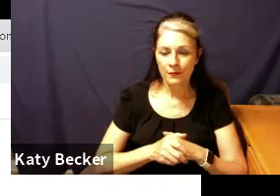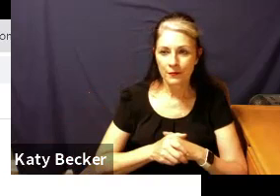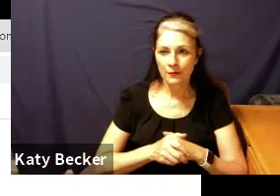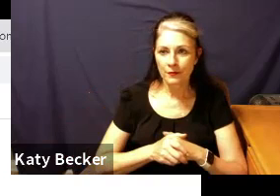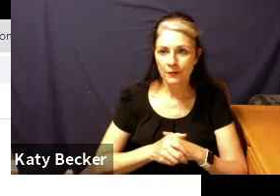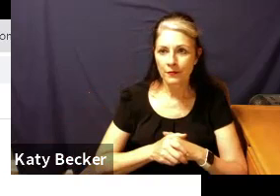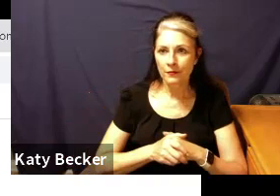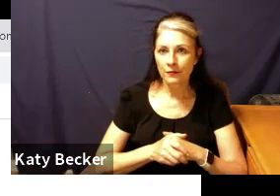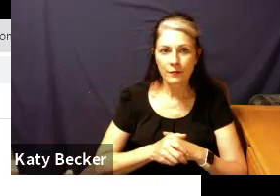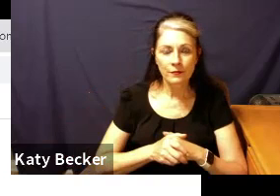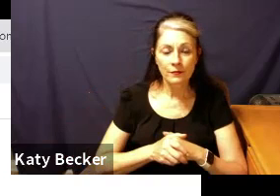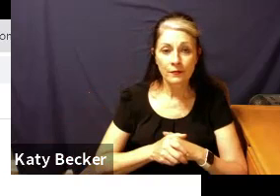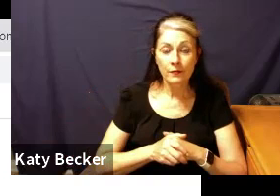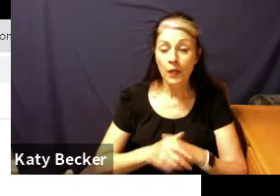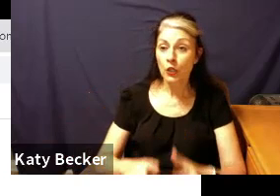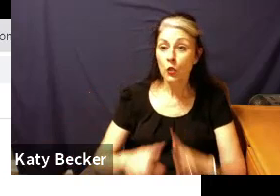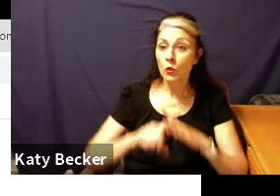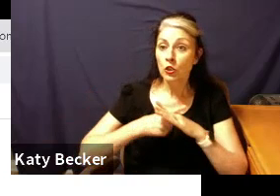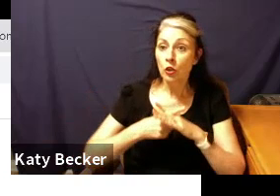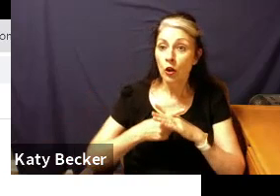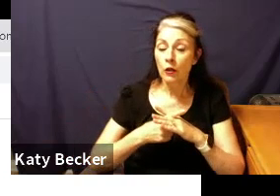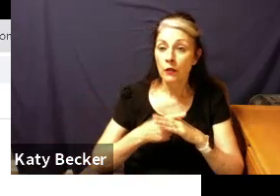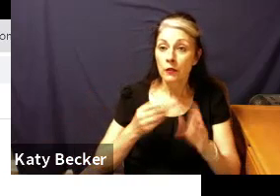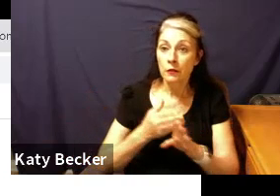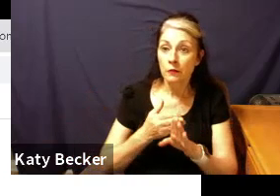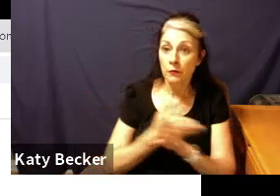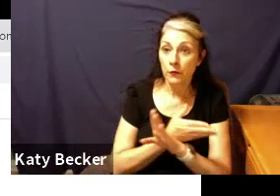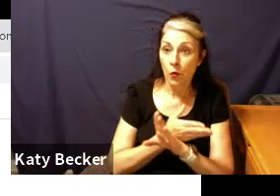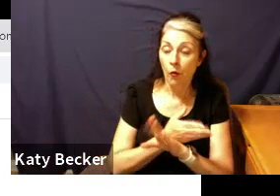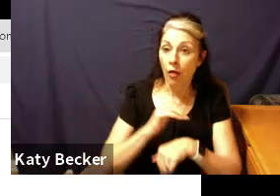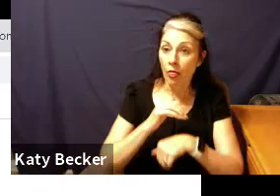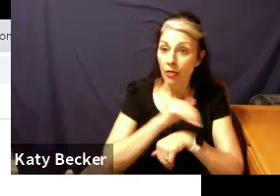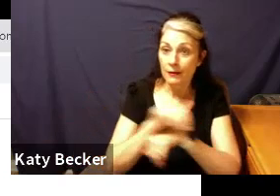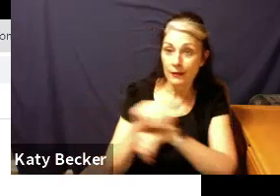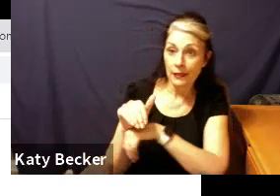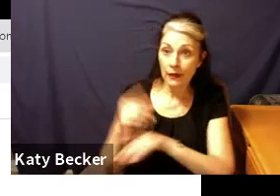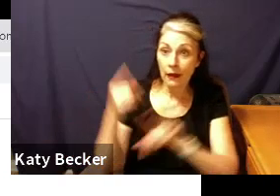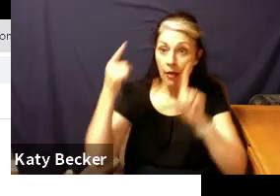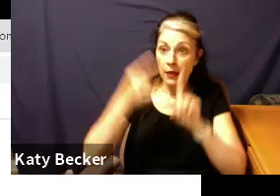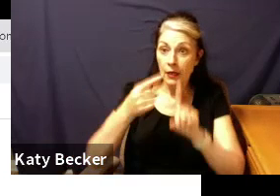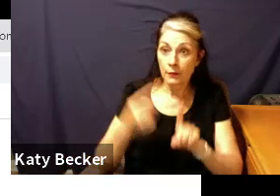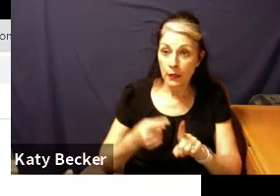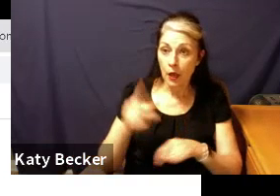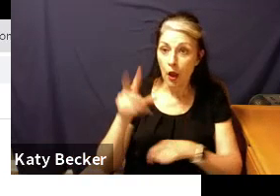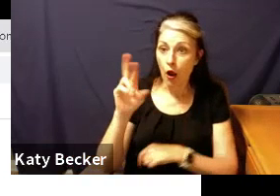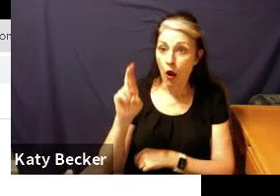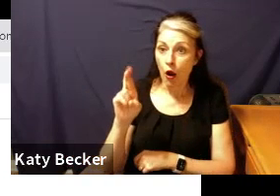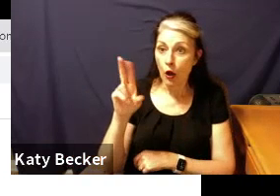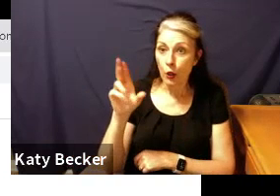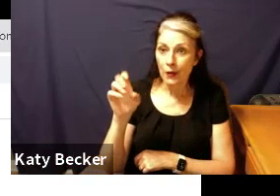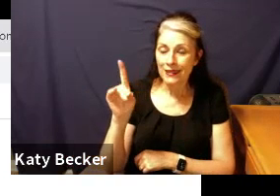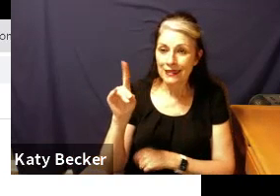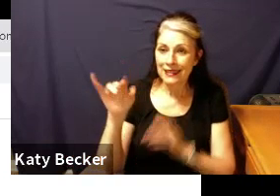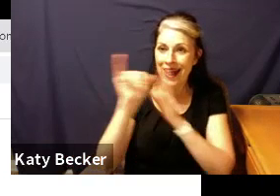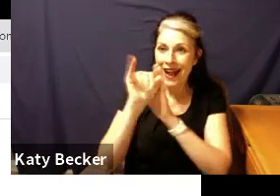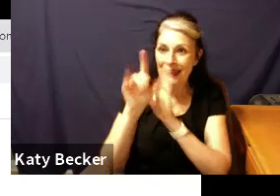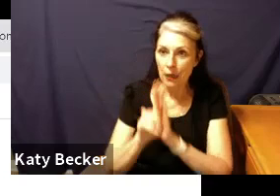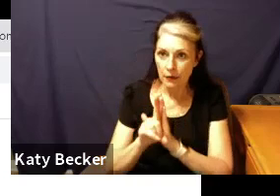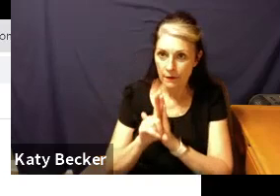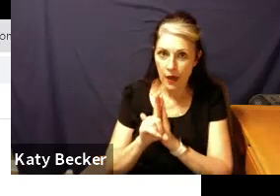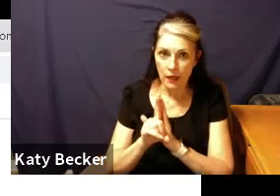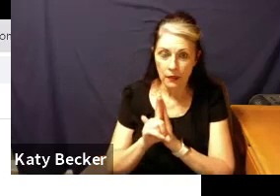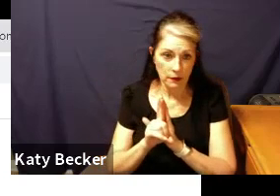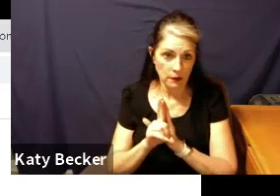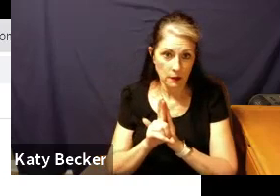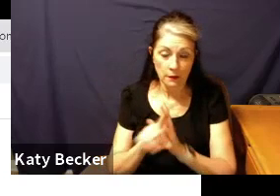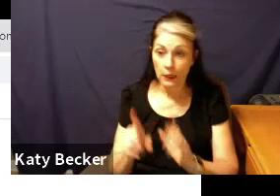So as we started with earlier this evening, we talked about the objectives that RUSD identifies. And so just